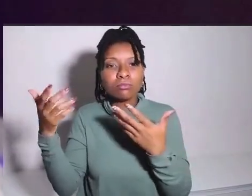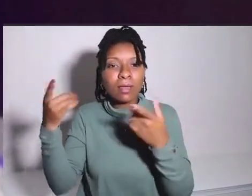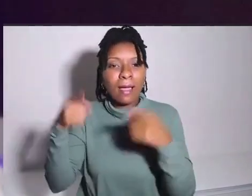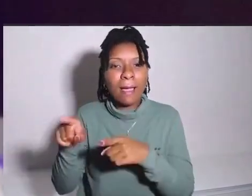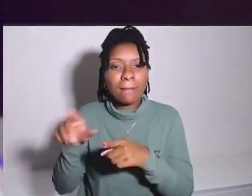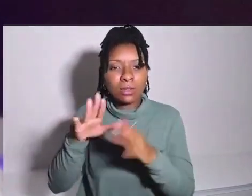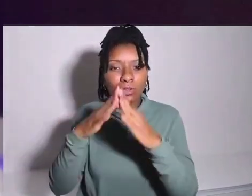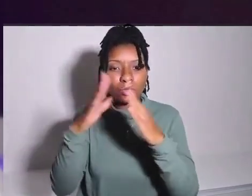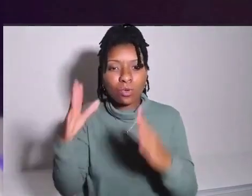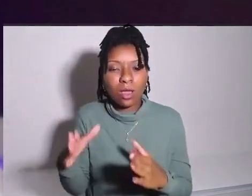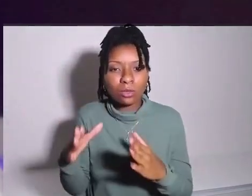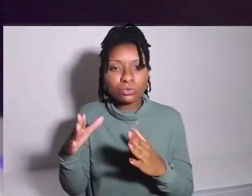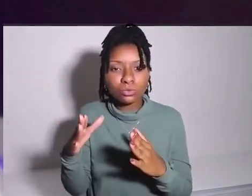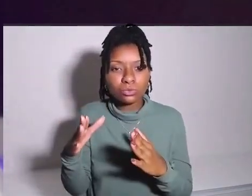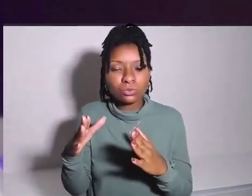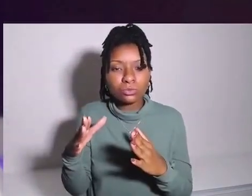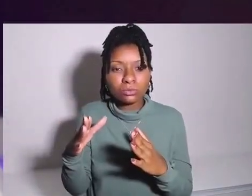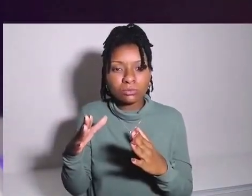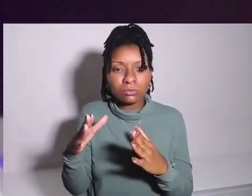breath, please.